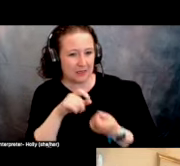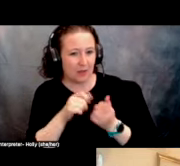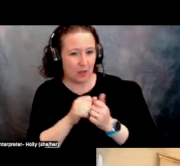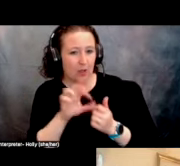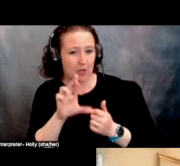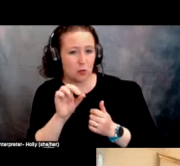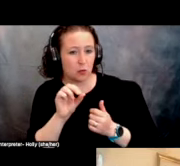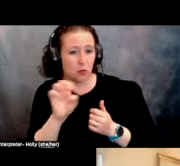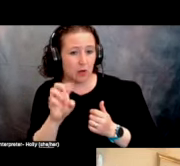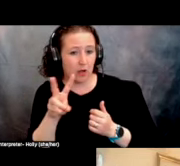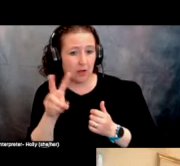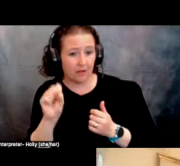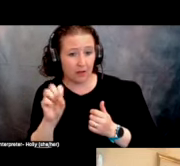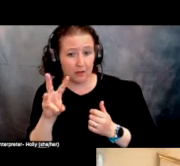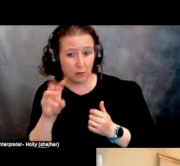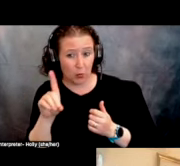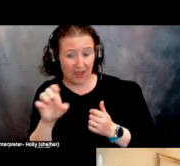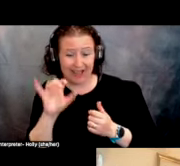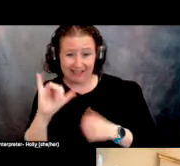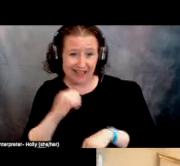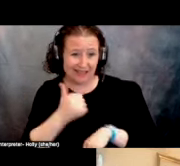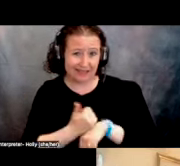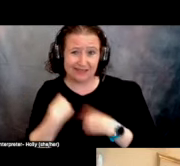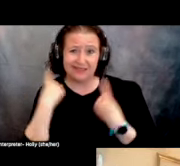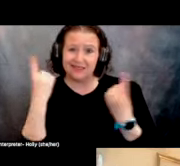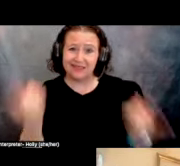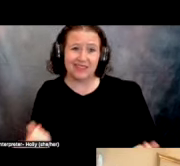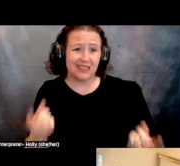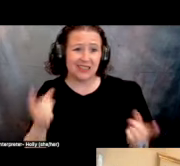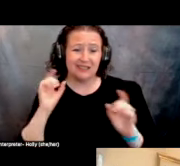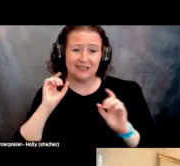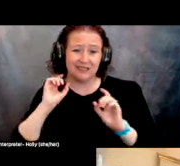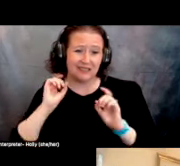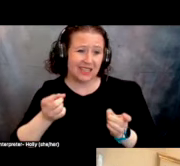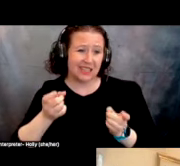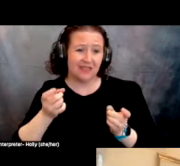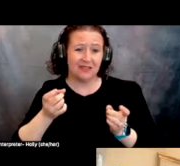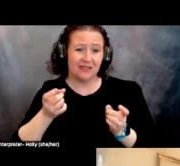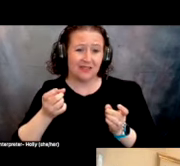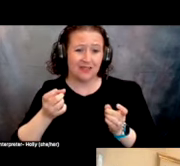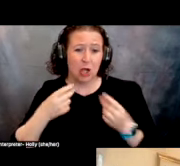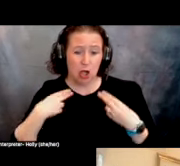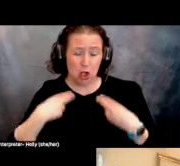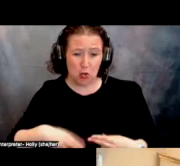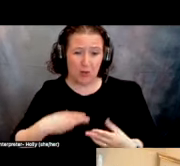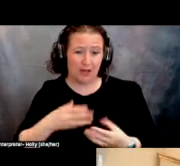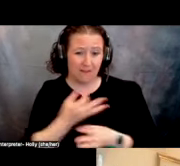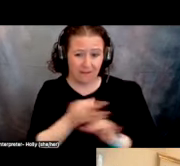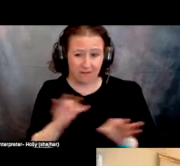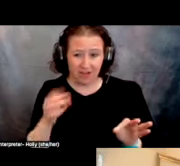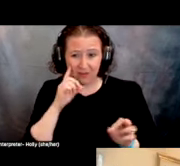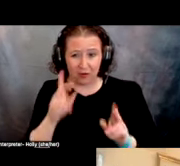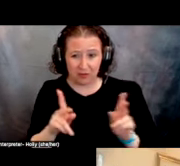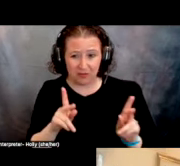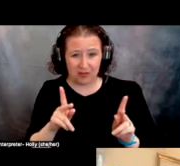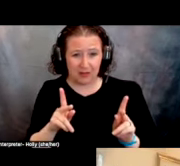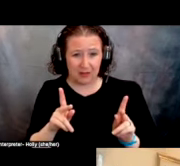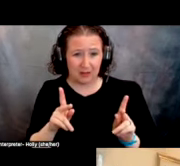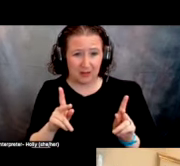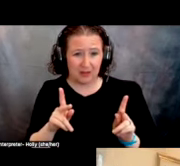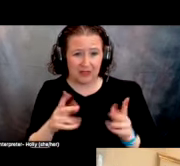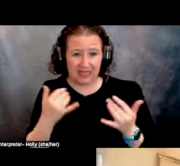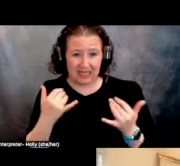something that has been the law of the land for a while, that has granted so many free reproductive and humanized freedoms to people, which it just is appalling to me that it's